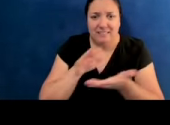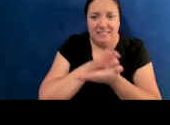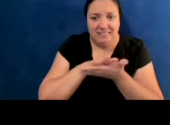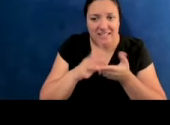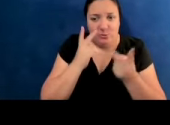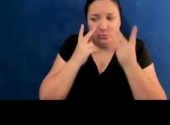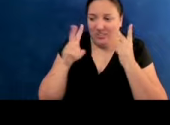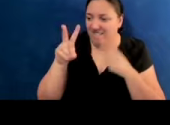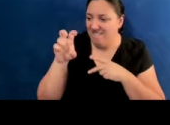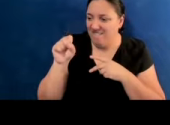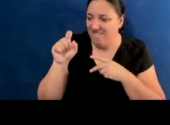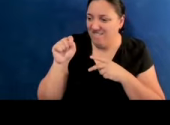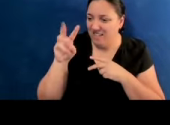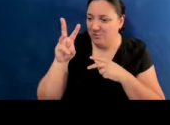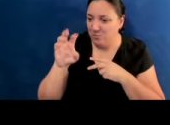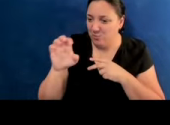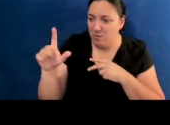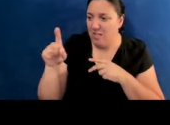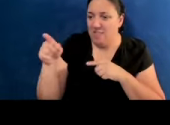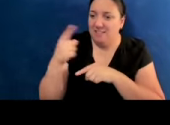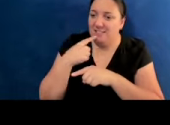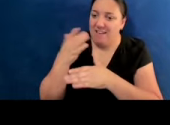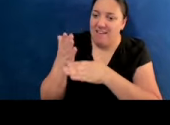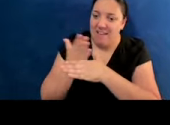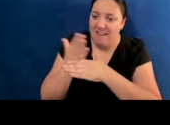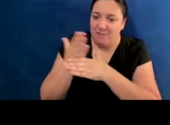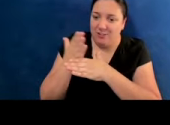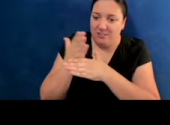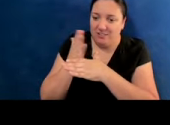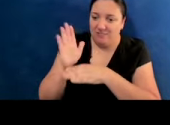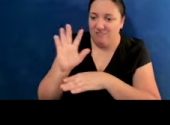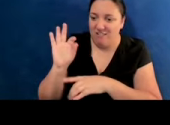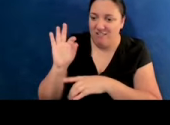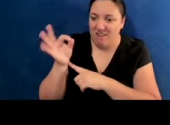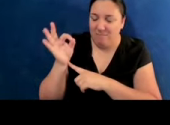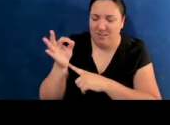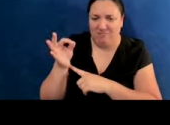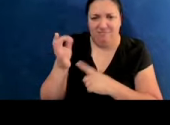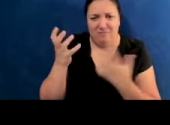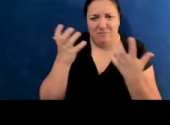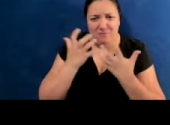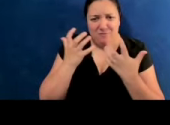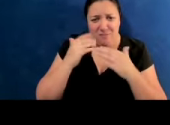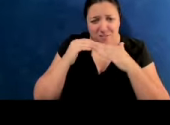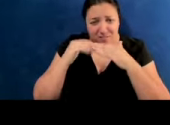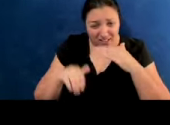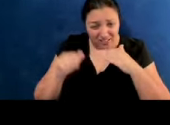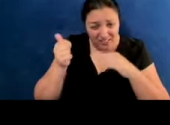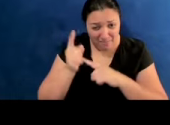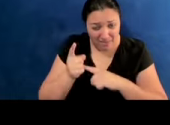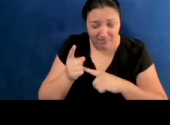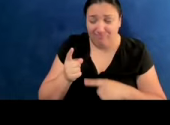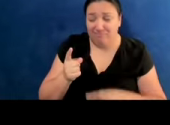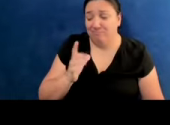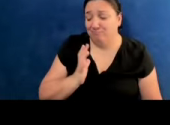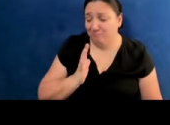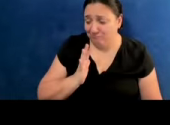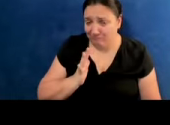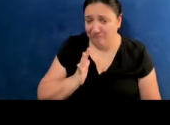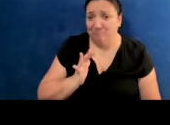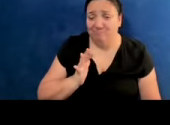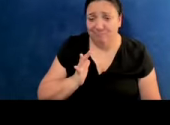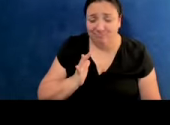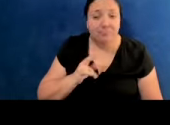Vestwell's average, length of time to go through that enrollment process. We're talking under 10 minutes. So it